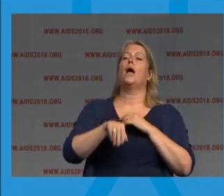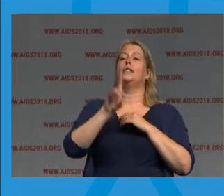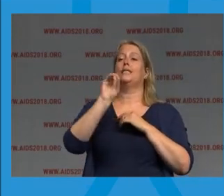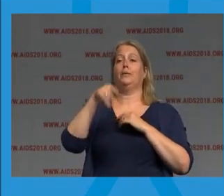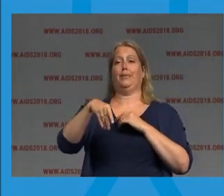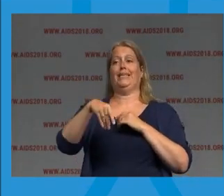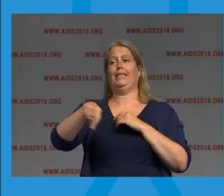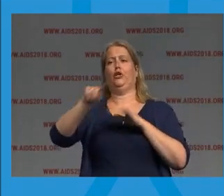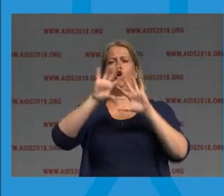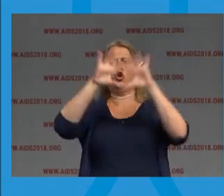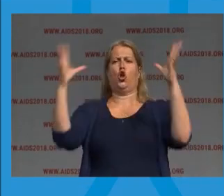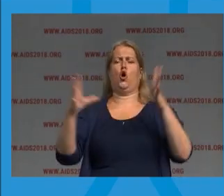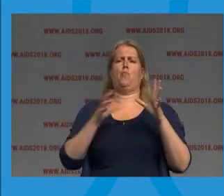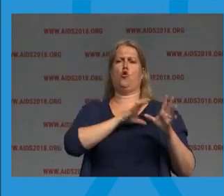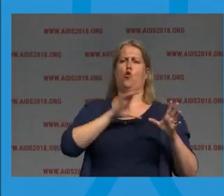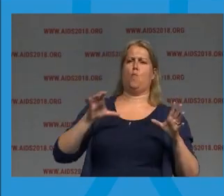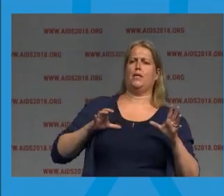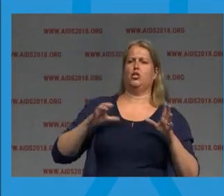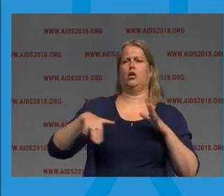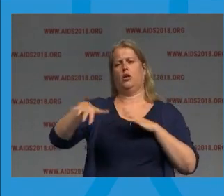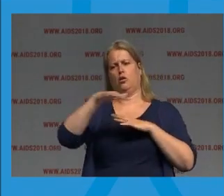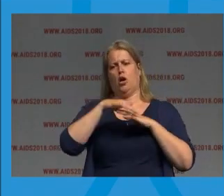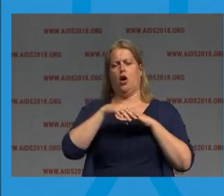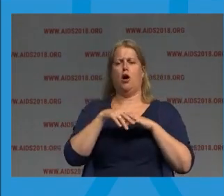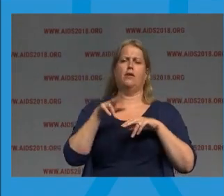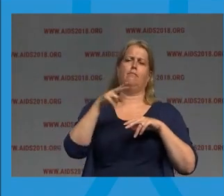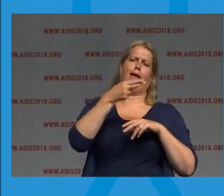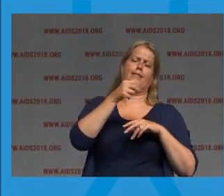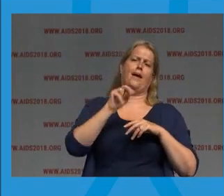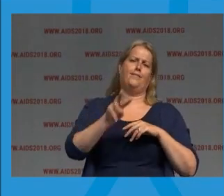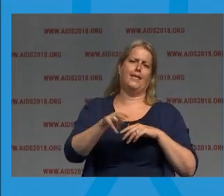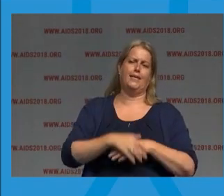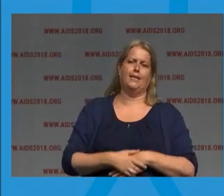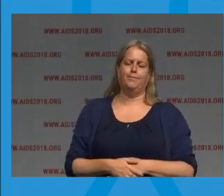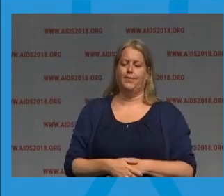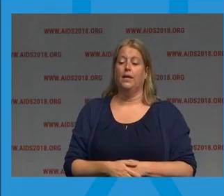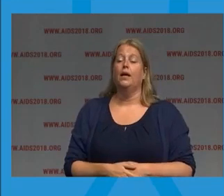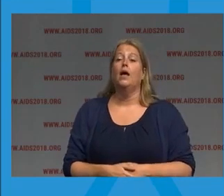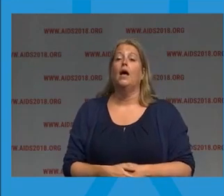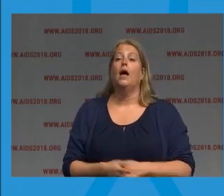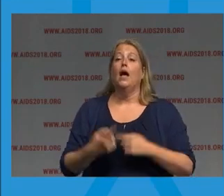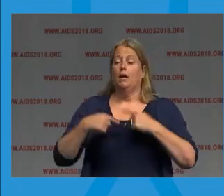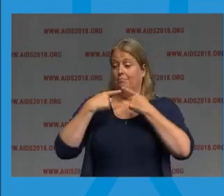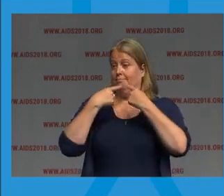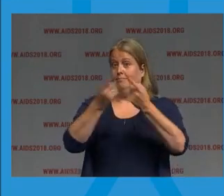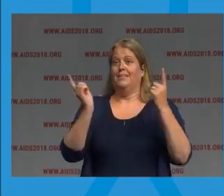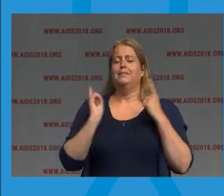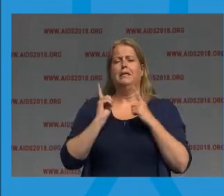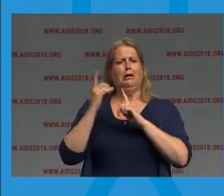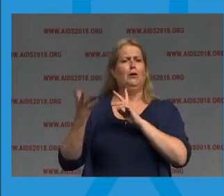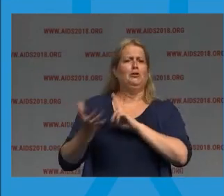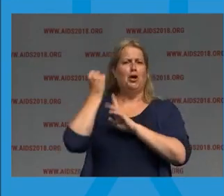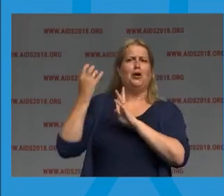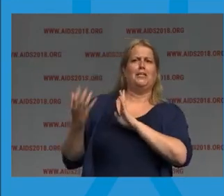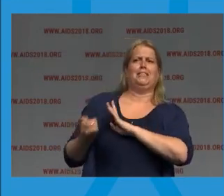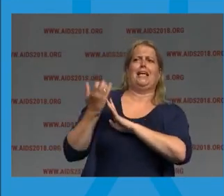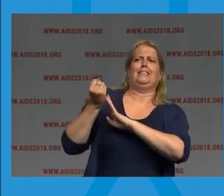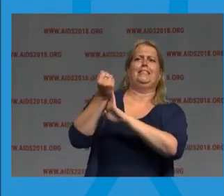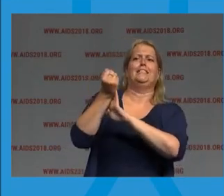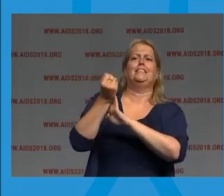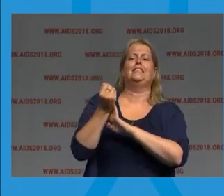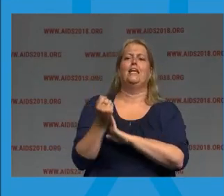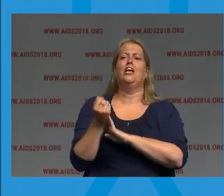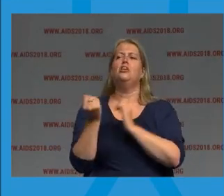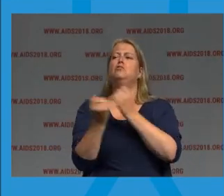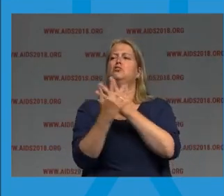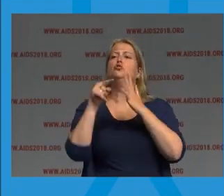Global Commission on Law and HIV, which rightfully tells us that we have had success in the repeal of